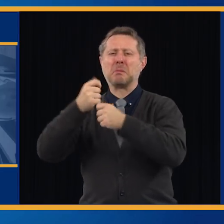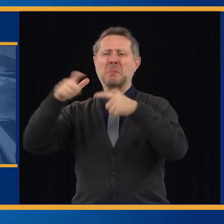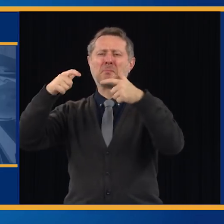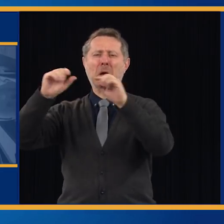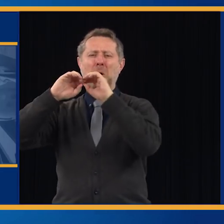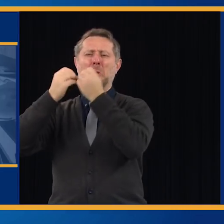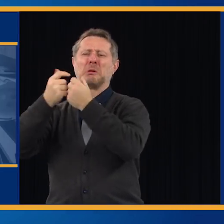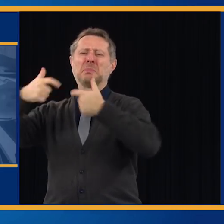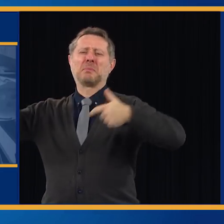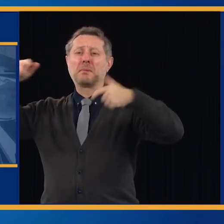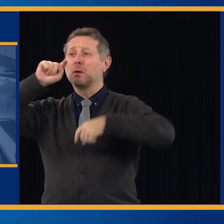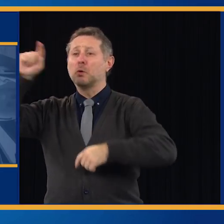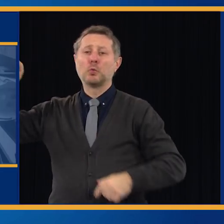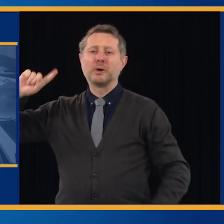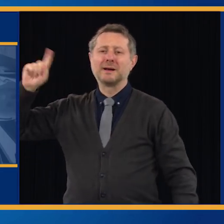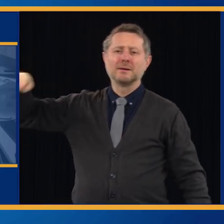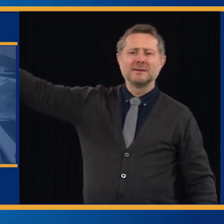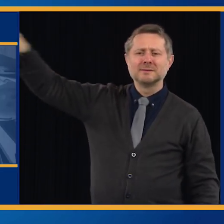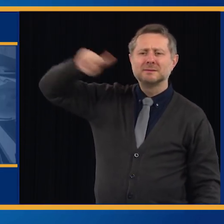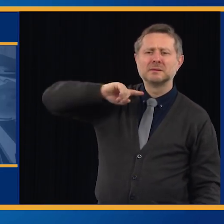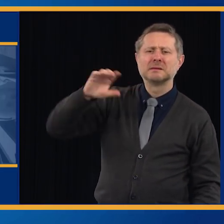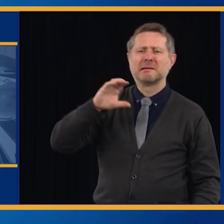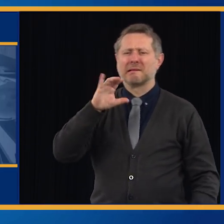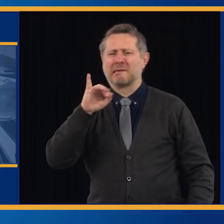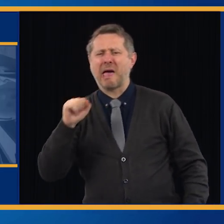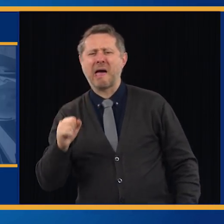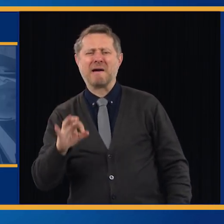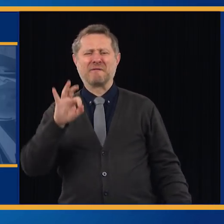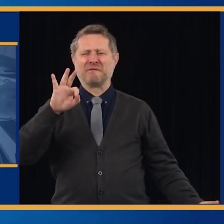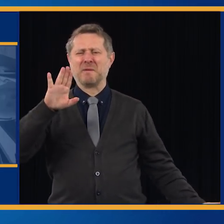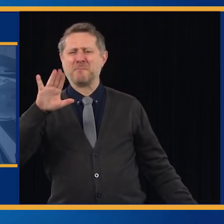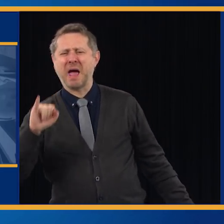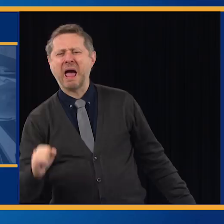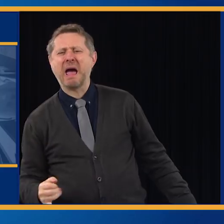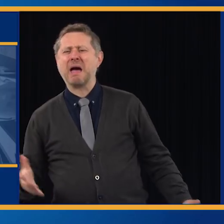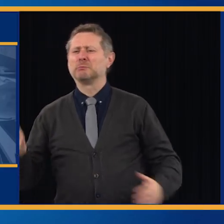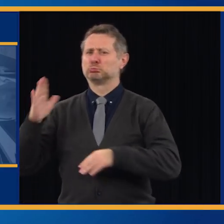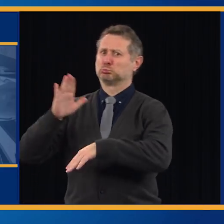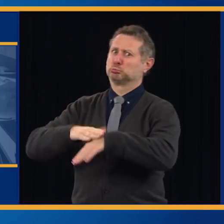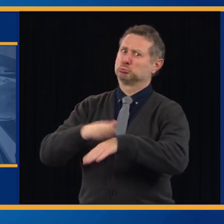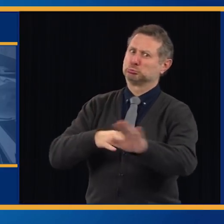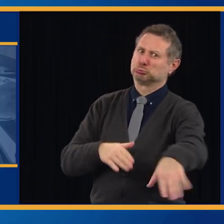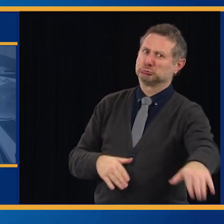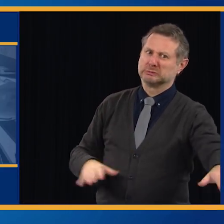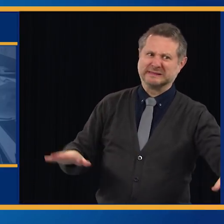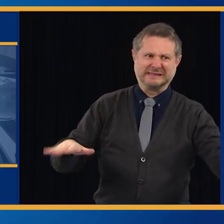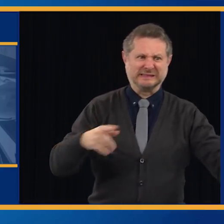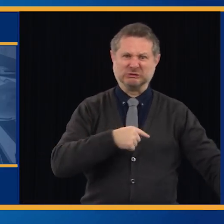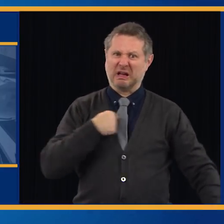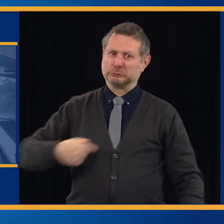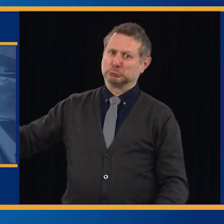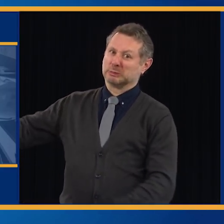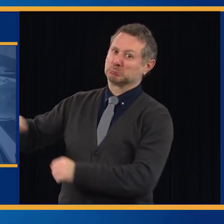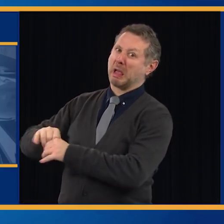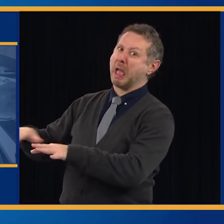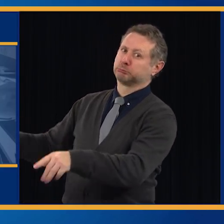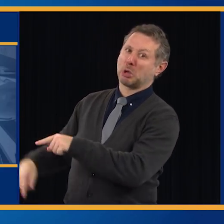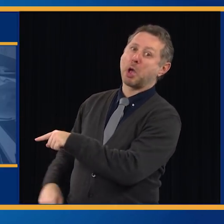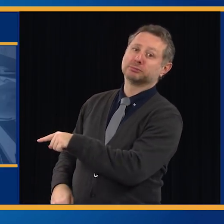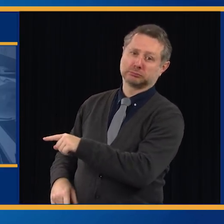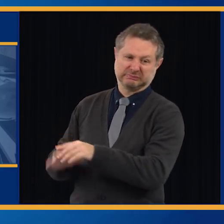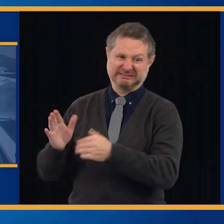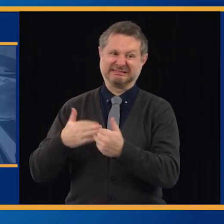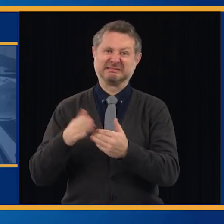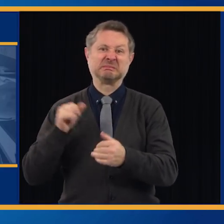intelligence community with the briefings saying this is in China and they have something called an airplane and you can get